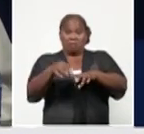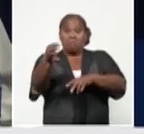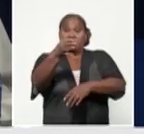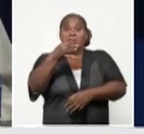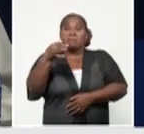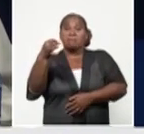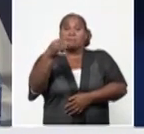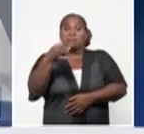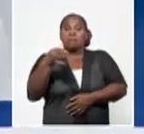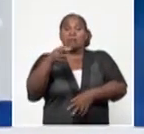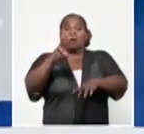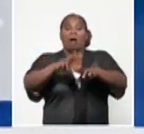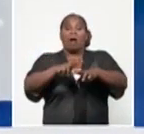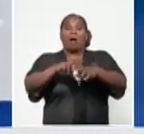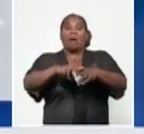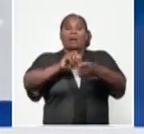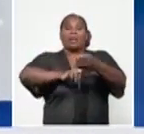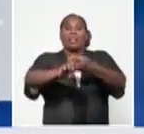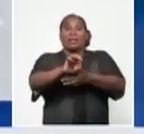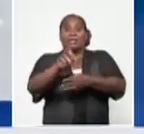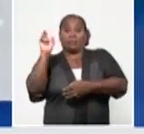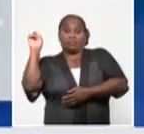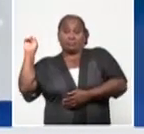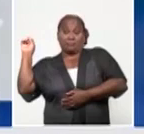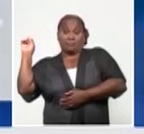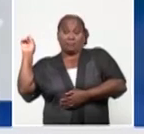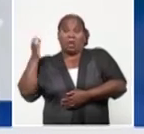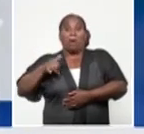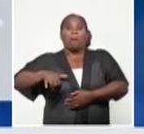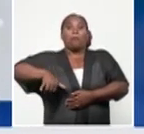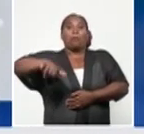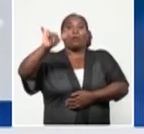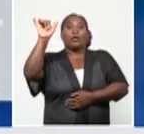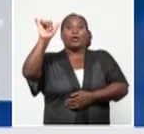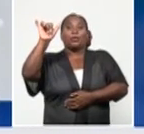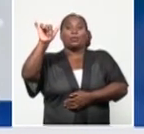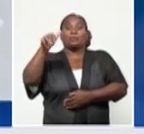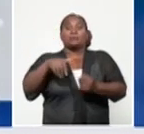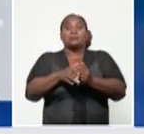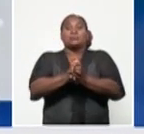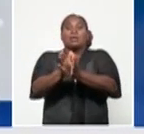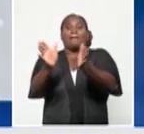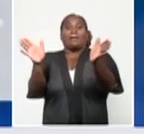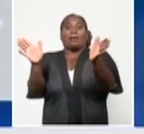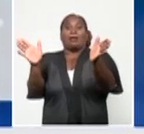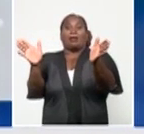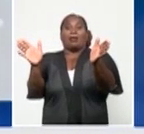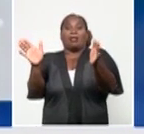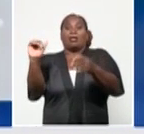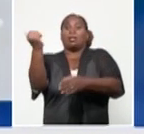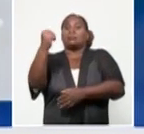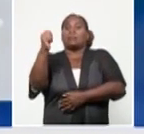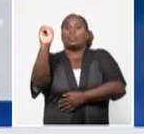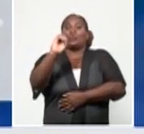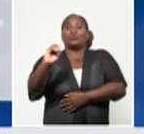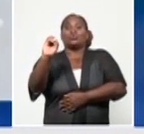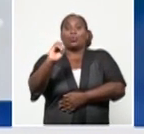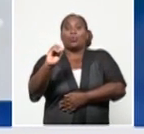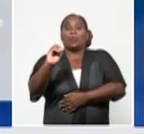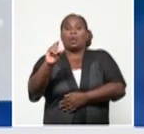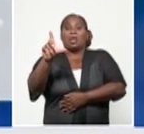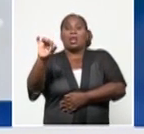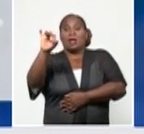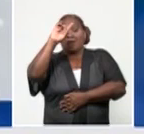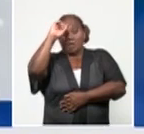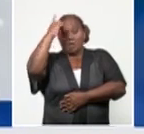Este, Boyeros, 10 de Octubre, San Miguel, La Lisa,